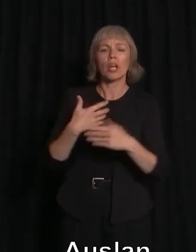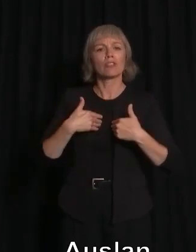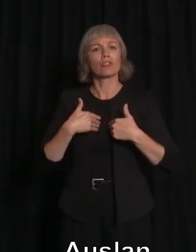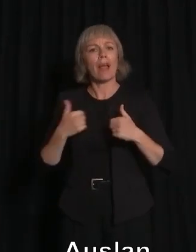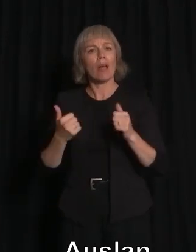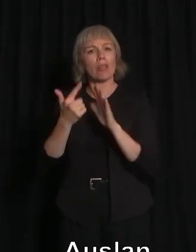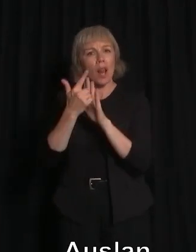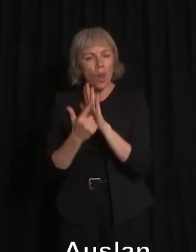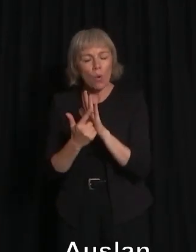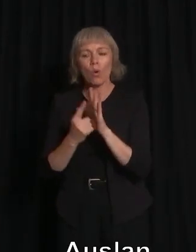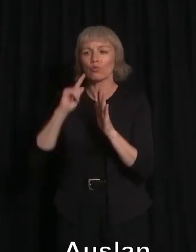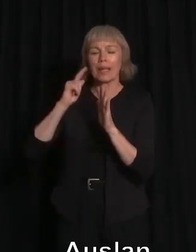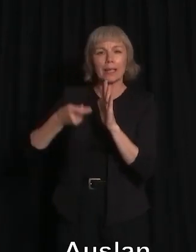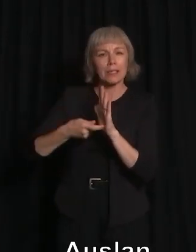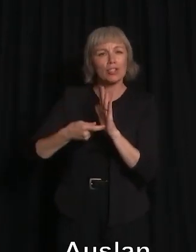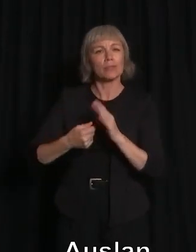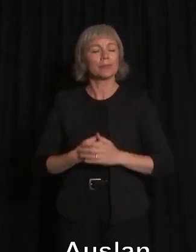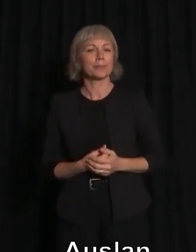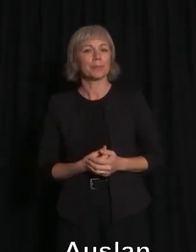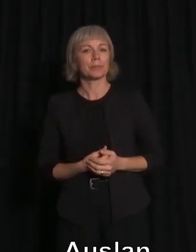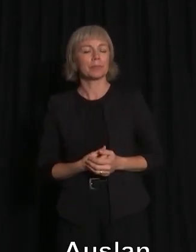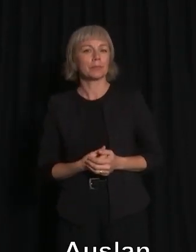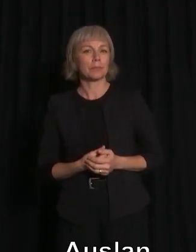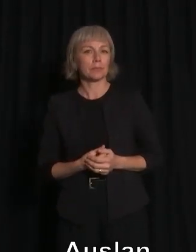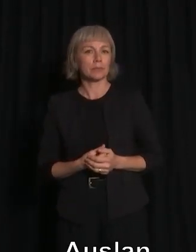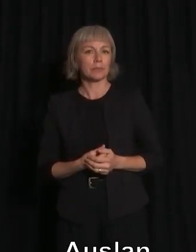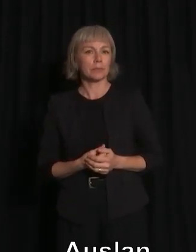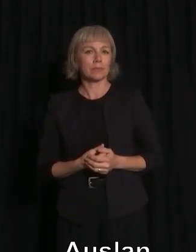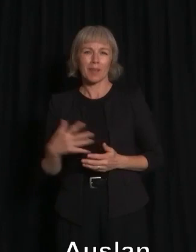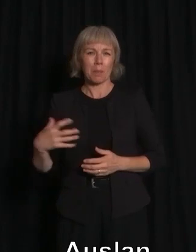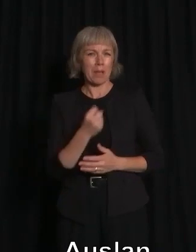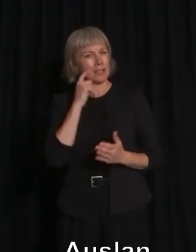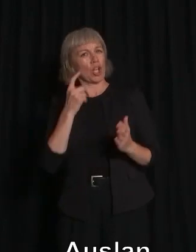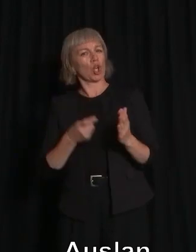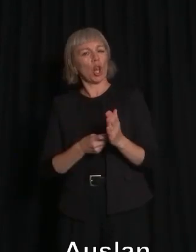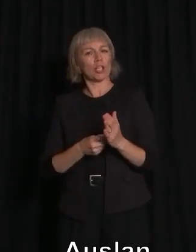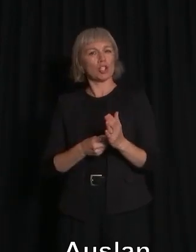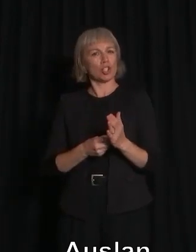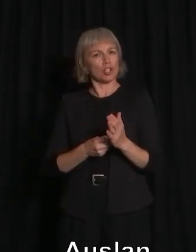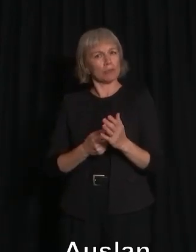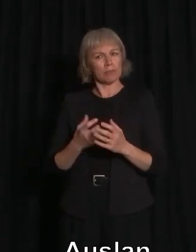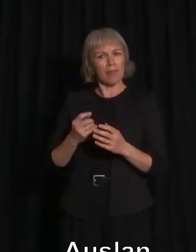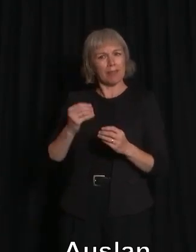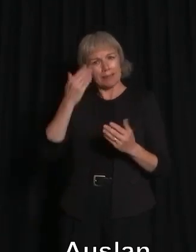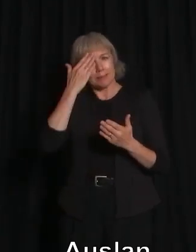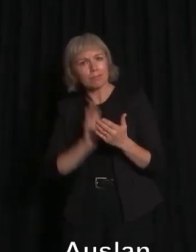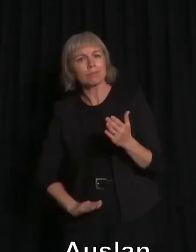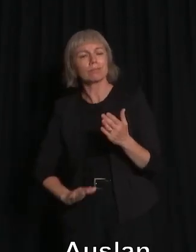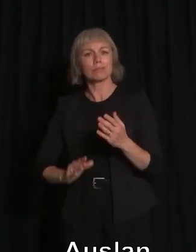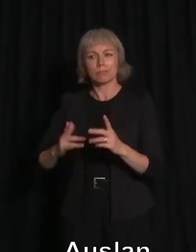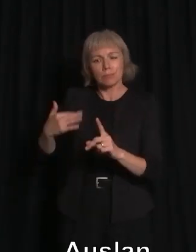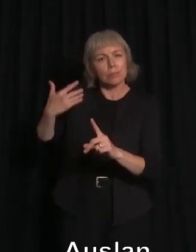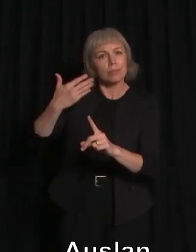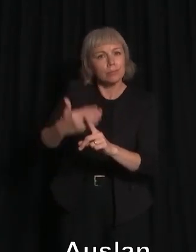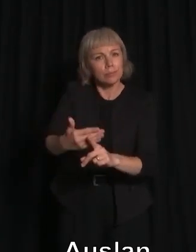recognition. These are also movements that are demanding that we acknowledge their capacity and their maturity. It's movements for which it's no